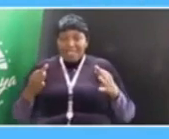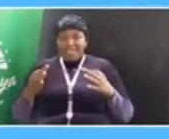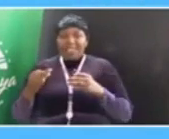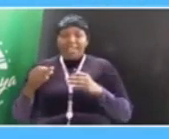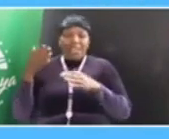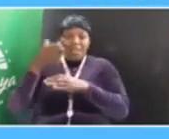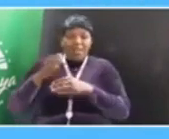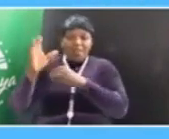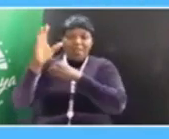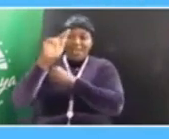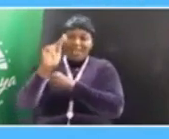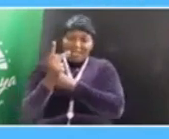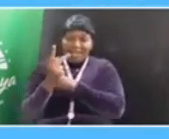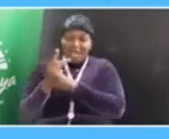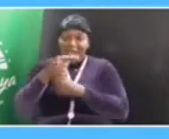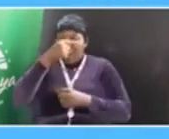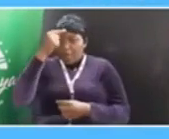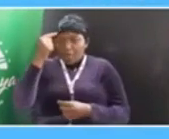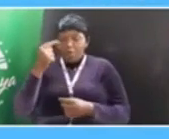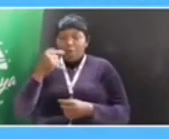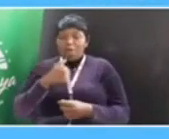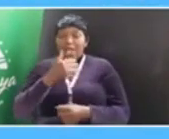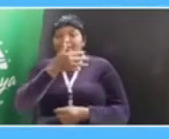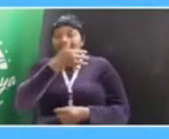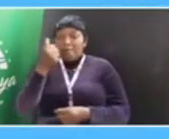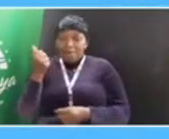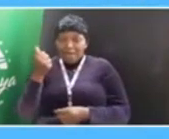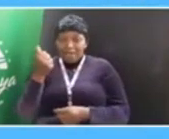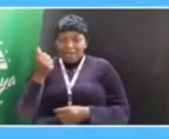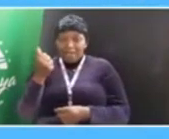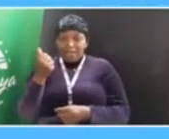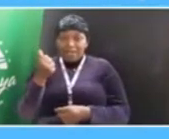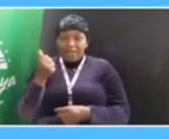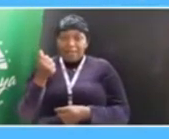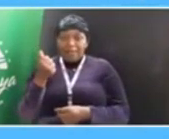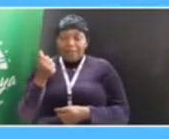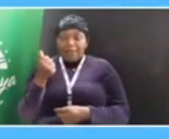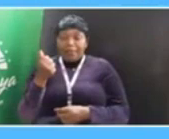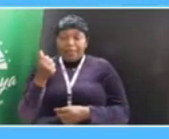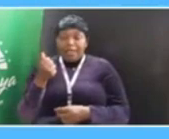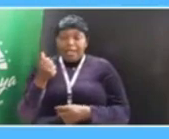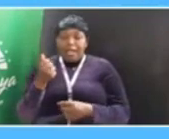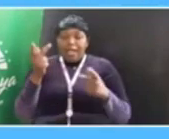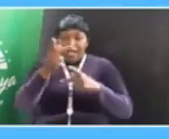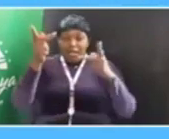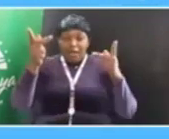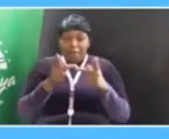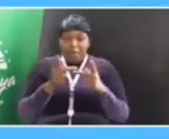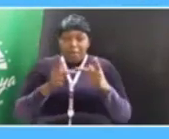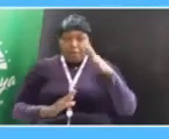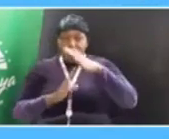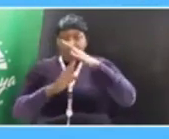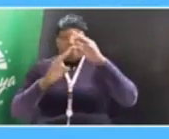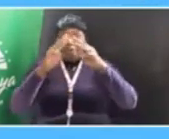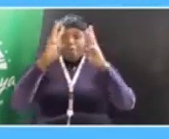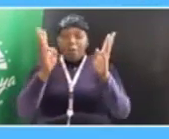because we have the best premier project, premier destination in the